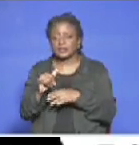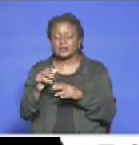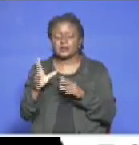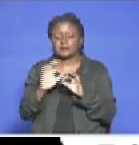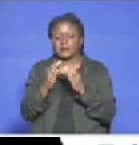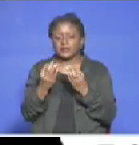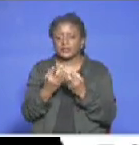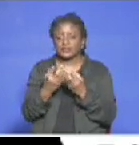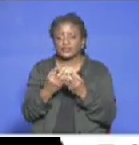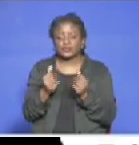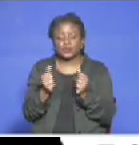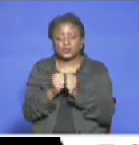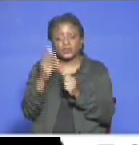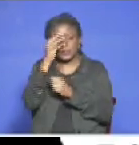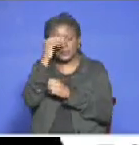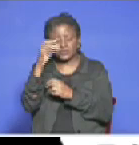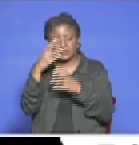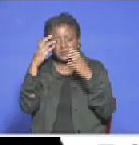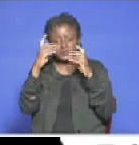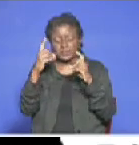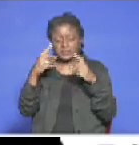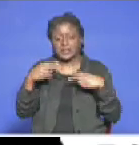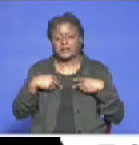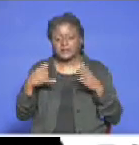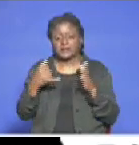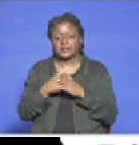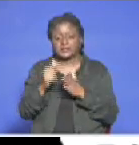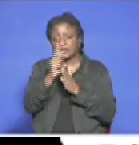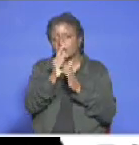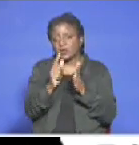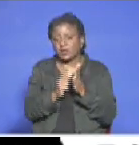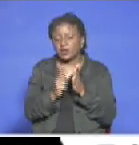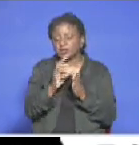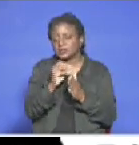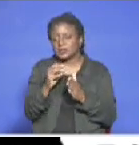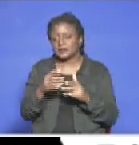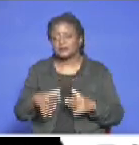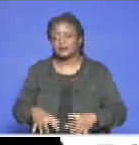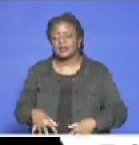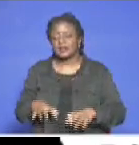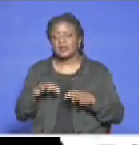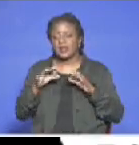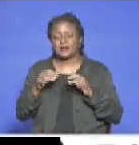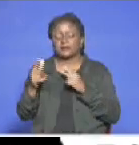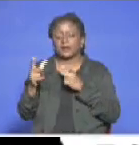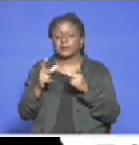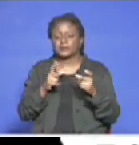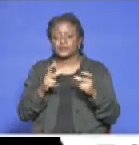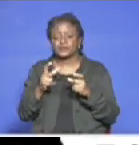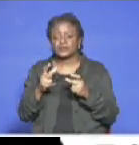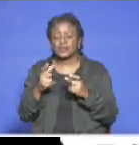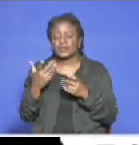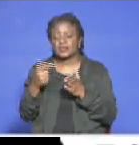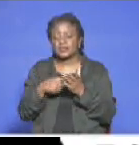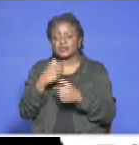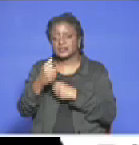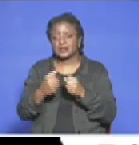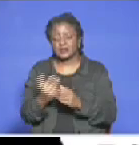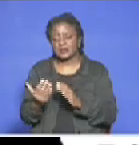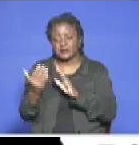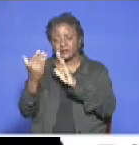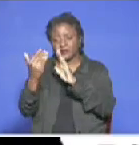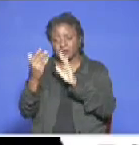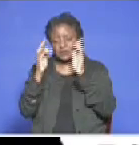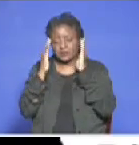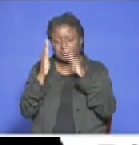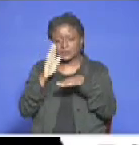competition. This year, the Laws of Life Committee decided to focus on laws that embraced empathy, care, understanding, and appreciation for